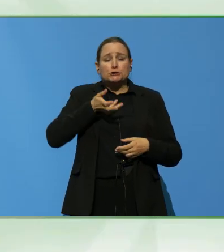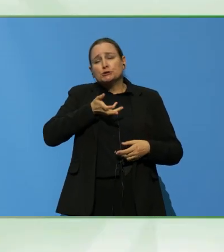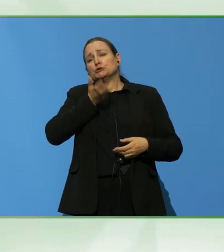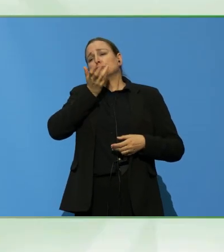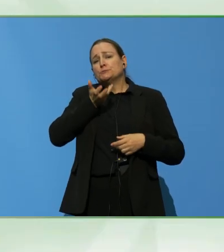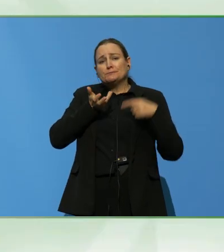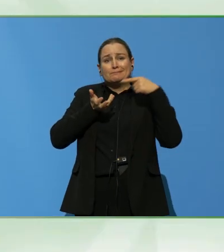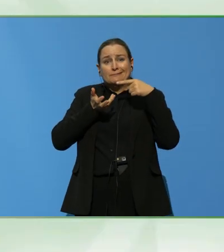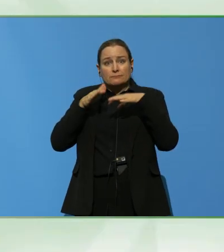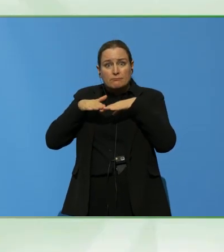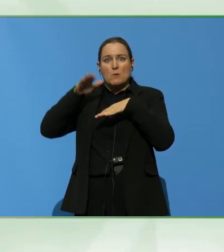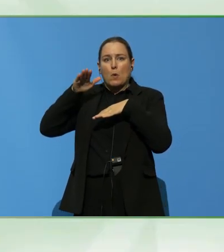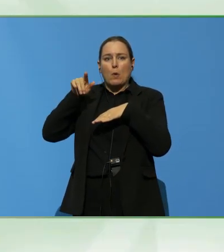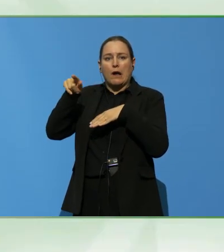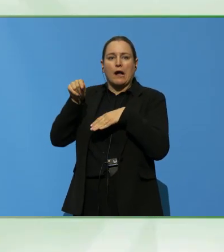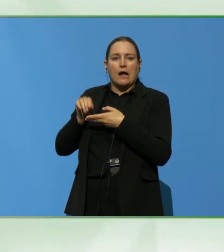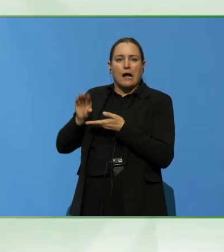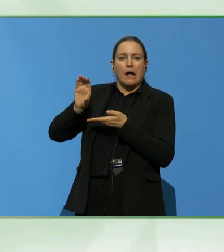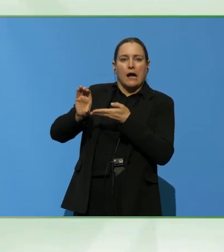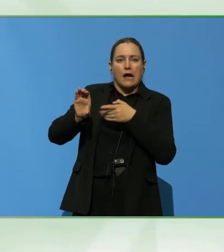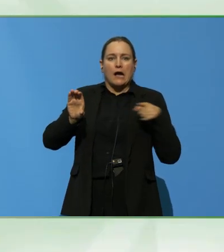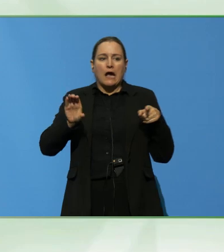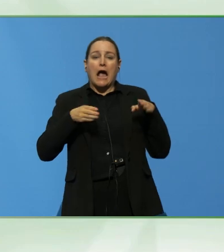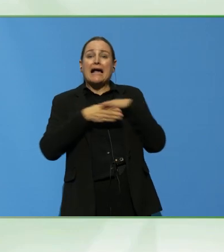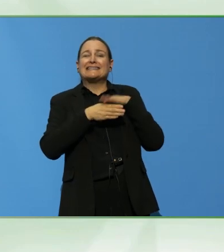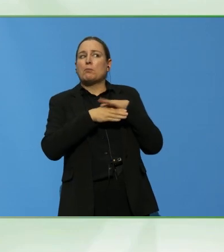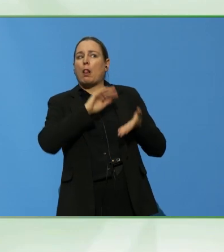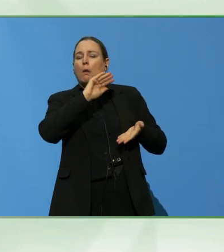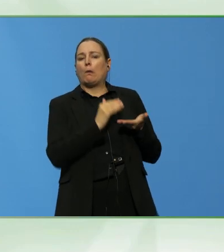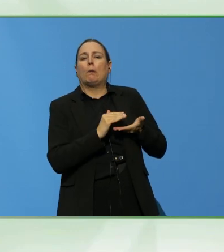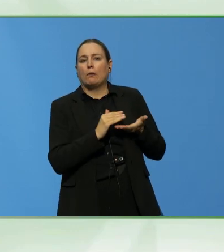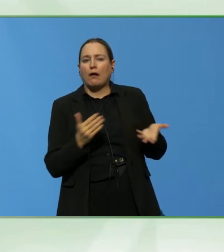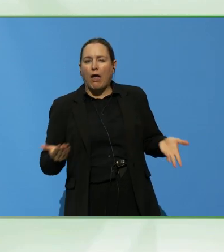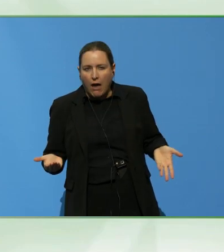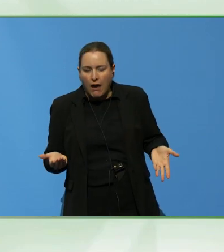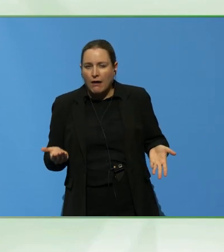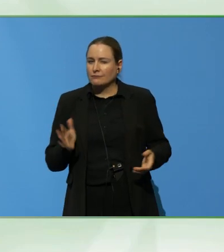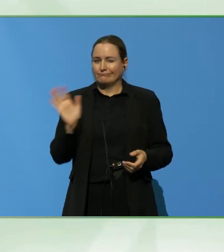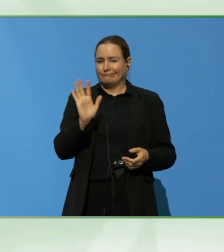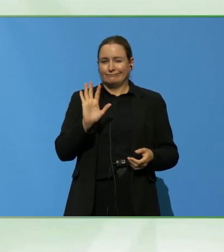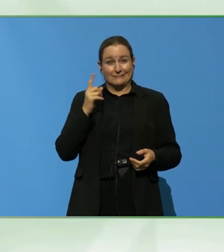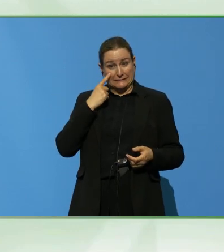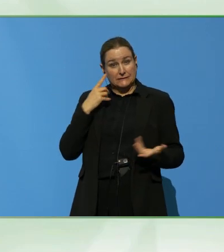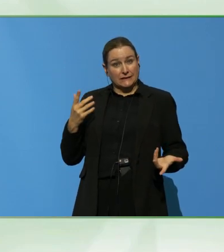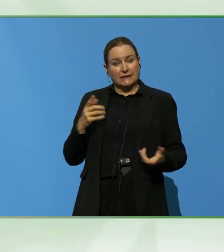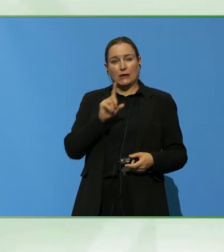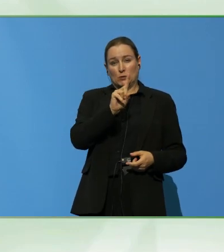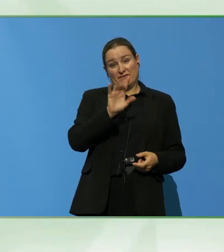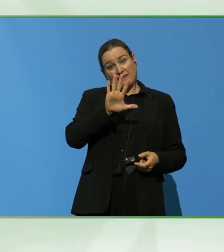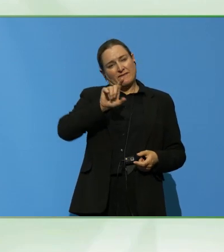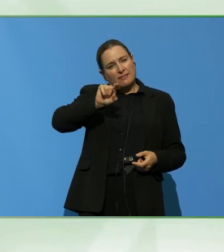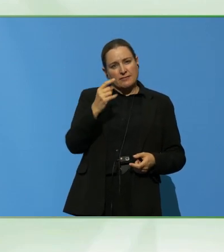that more important to you than the accessibility of your event? So I think really, Marianne, thank you for showing us with 15,000 visitors what can be done